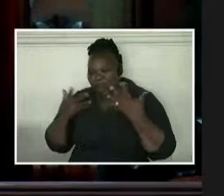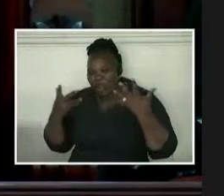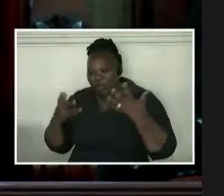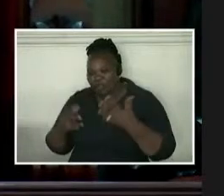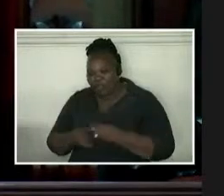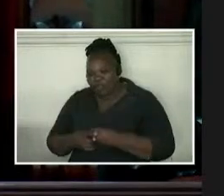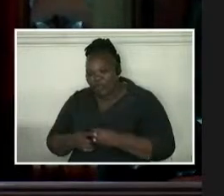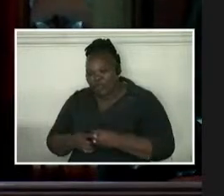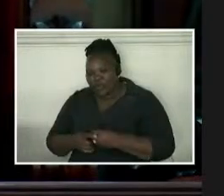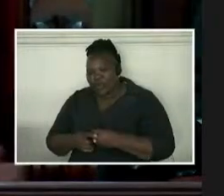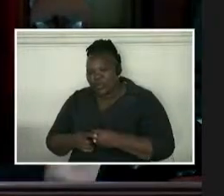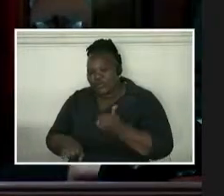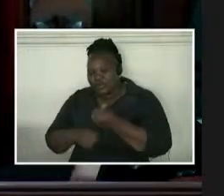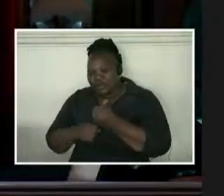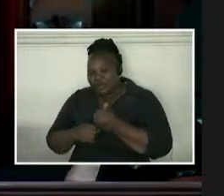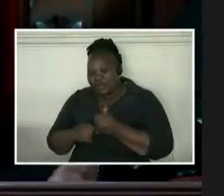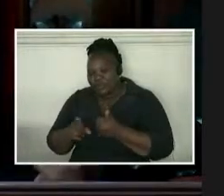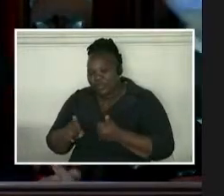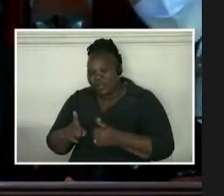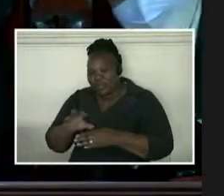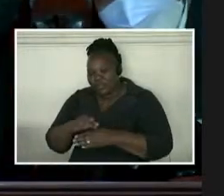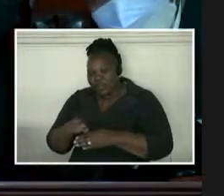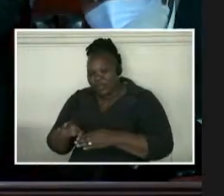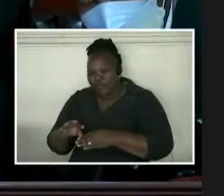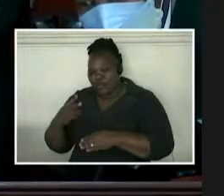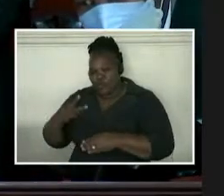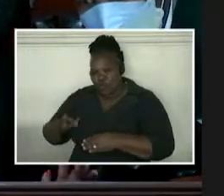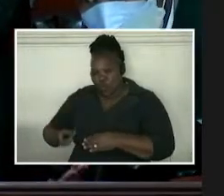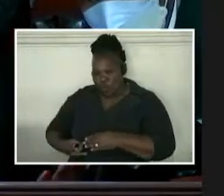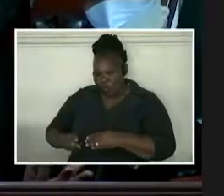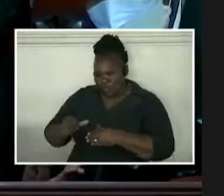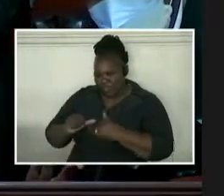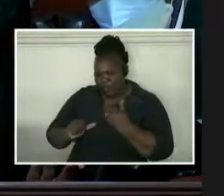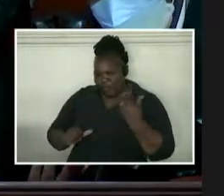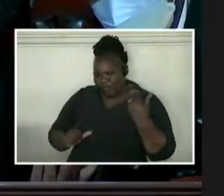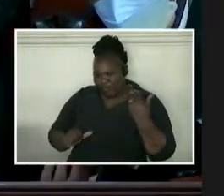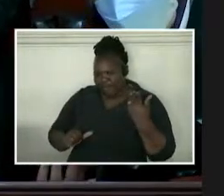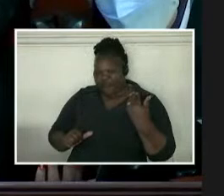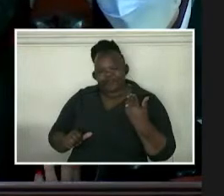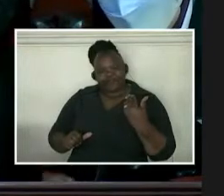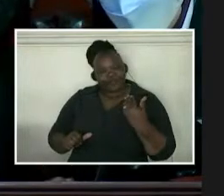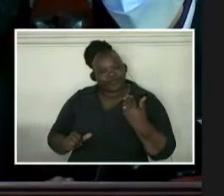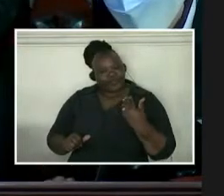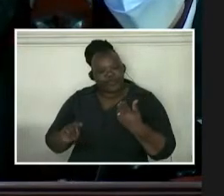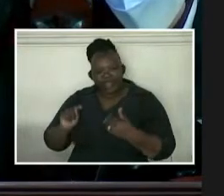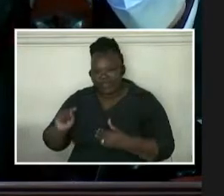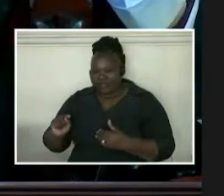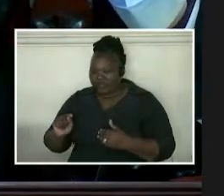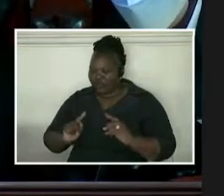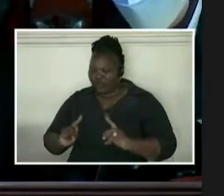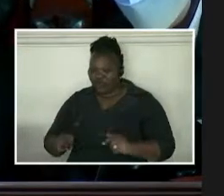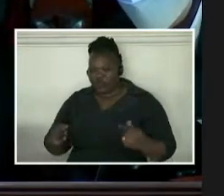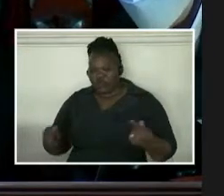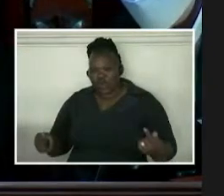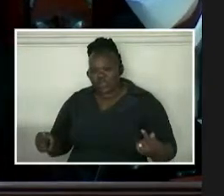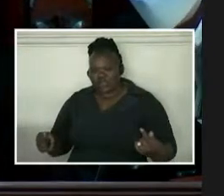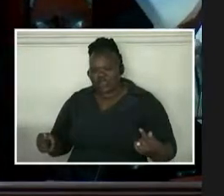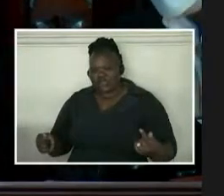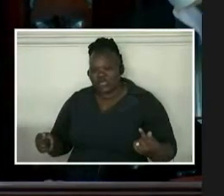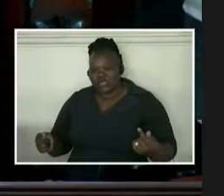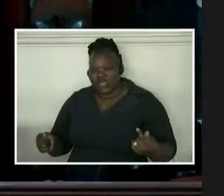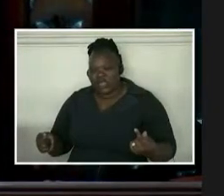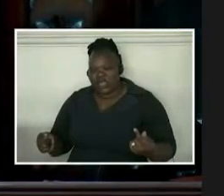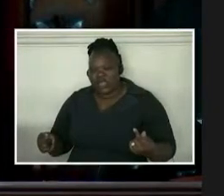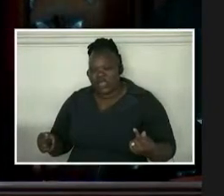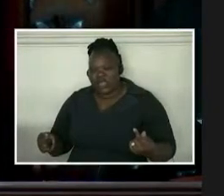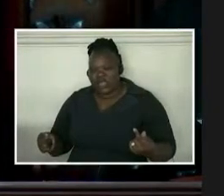the plans for women is month in fact this this not should be an event it